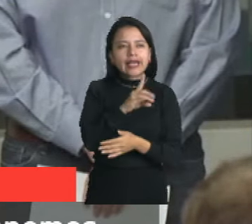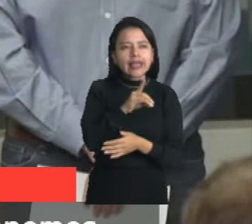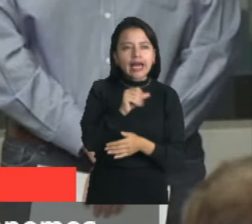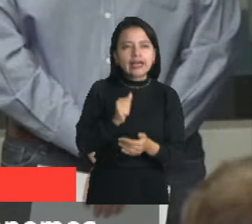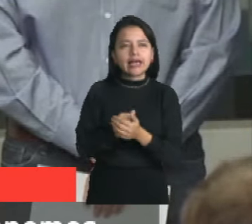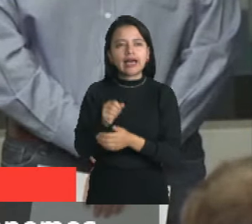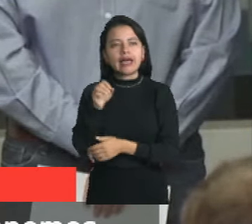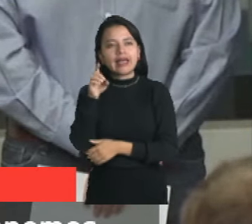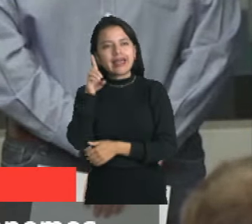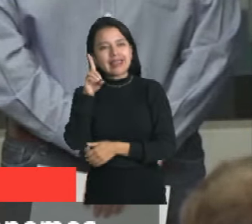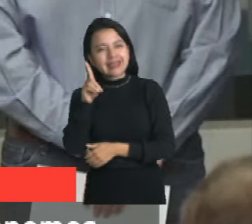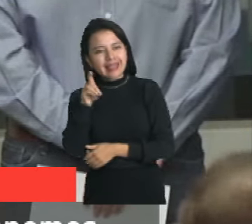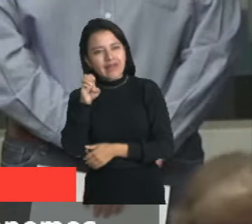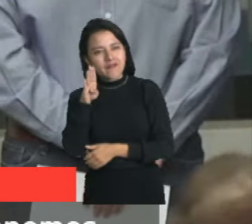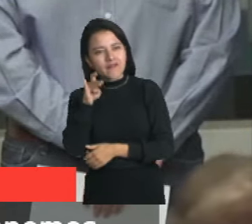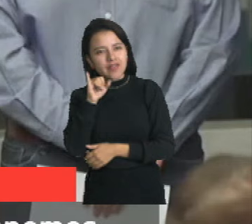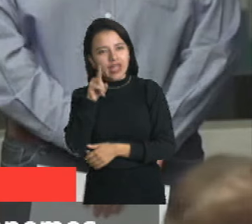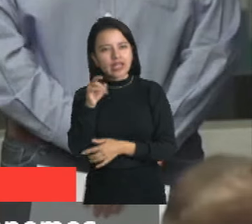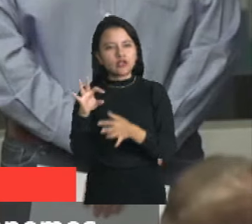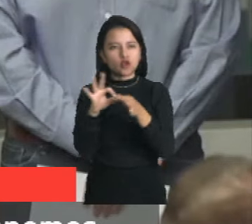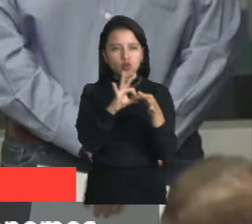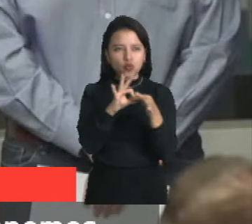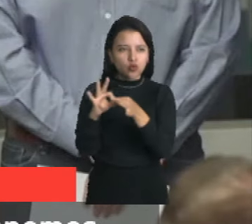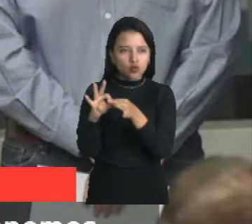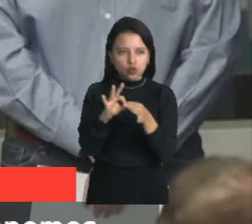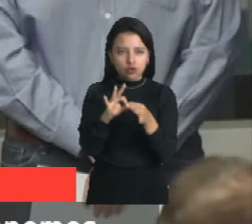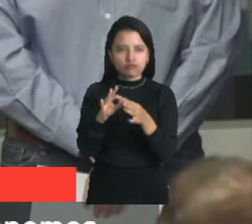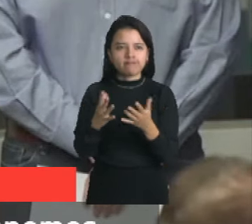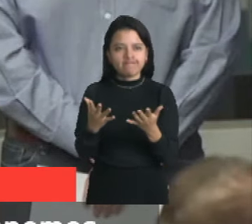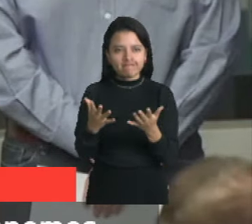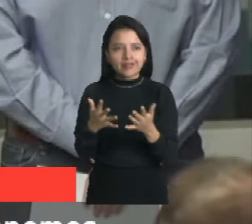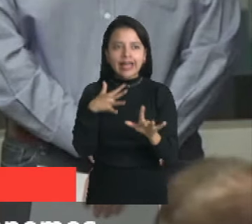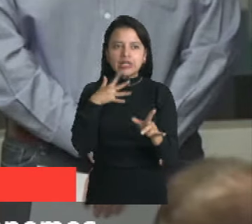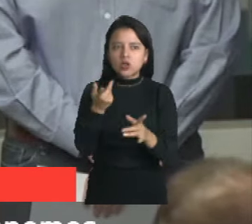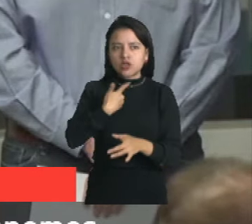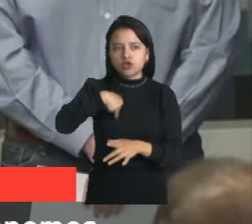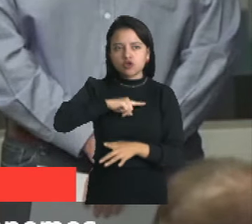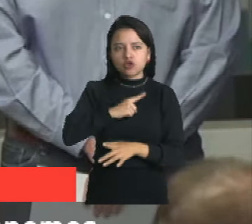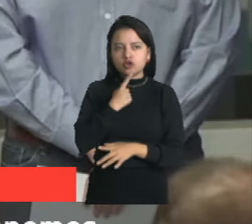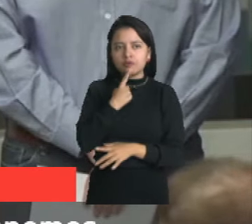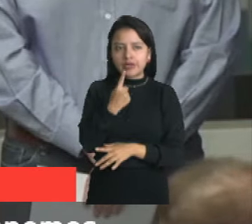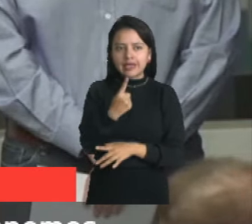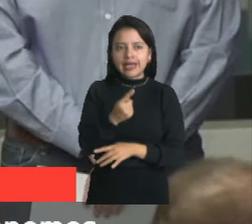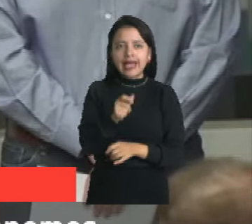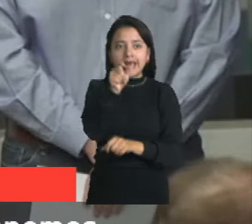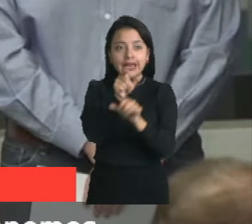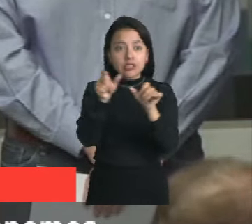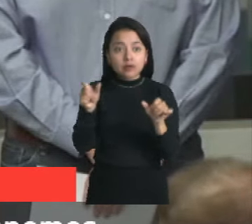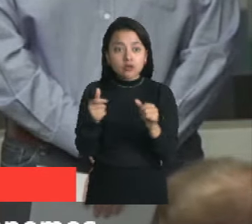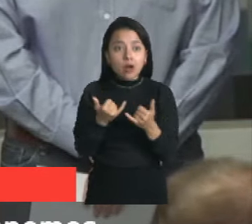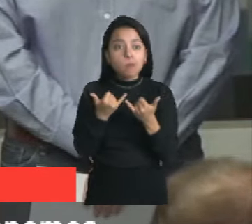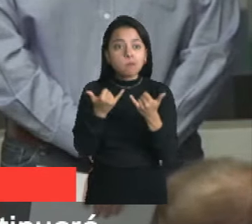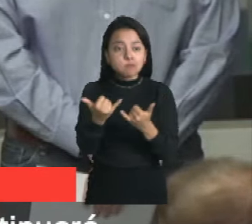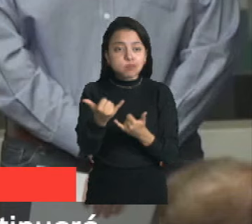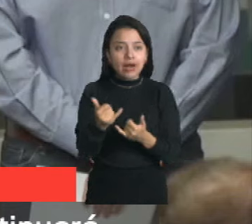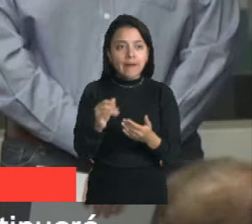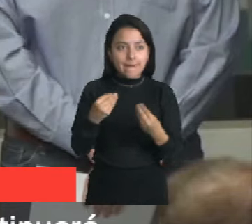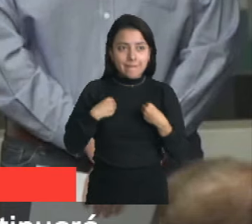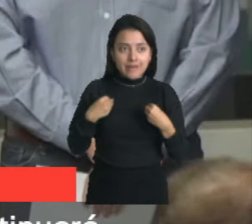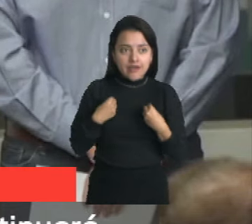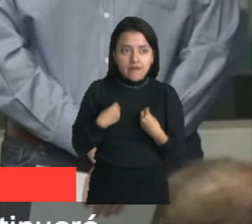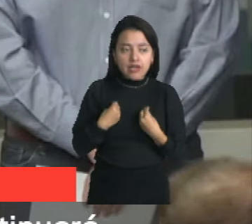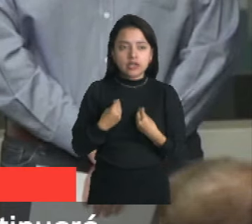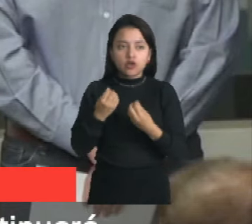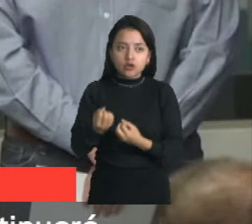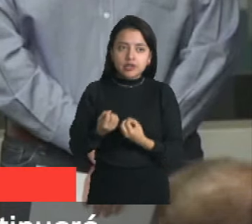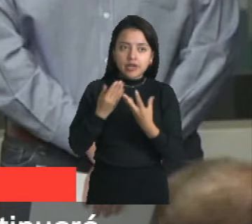the damage of Idalia and Debbie combined. So we have, as I mentioned, a lot of folks that are on the ground there, in the